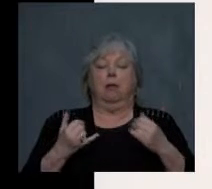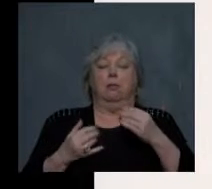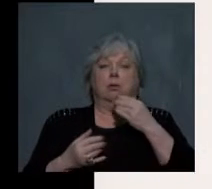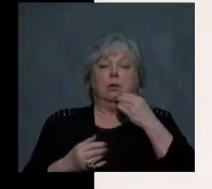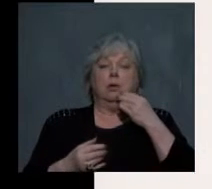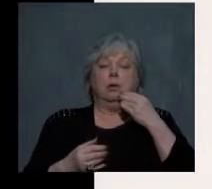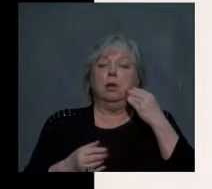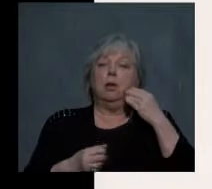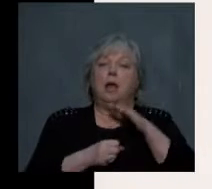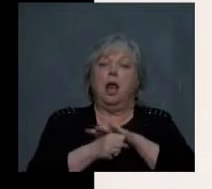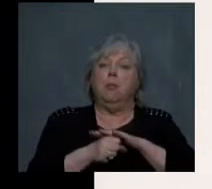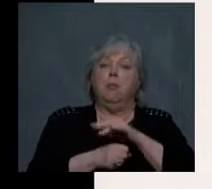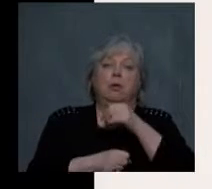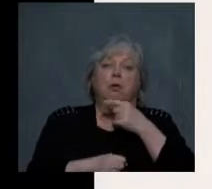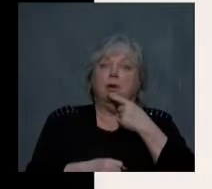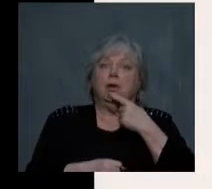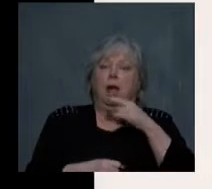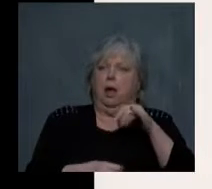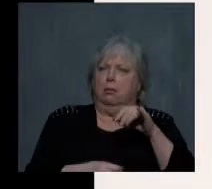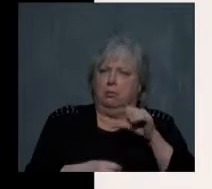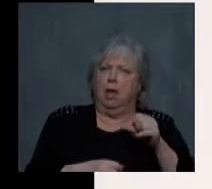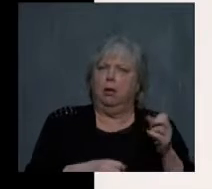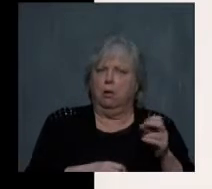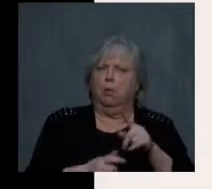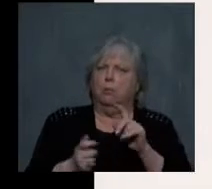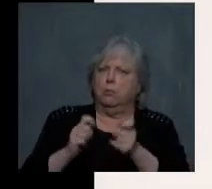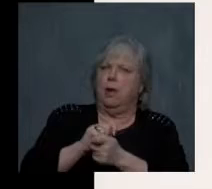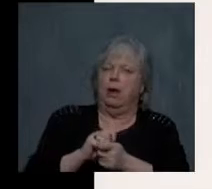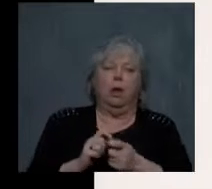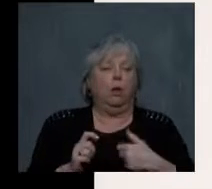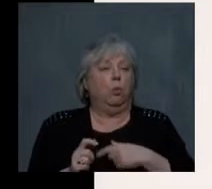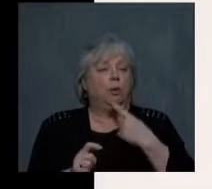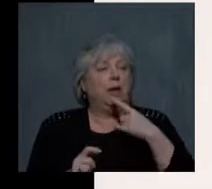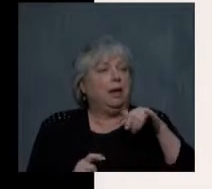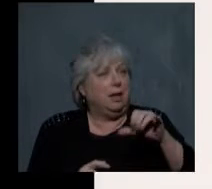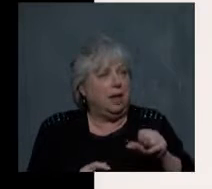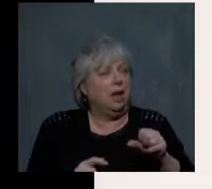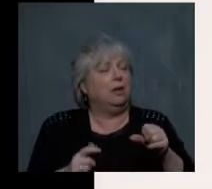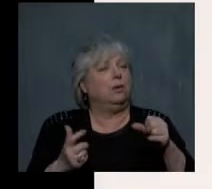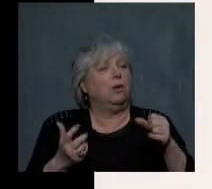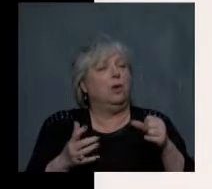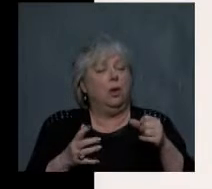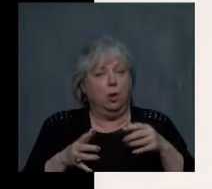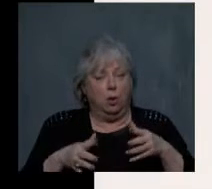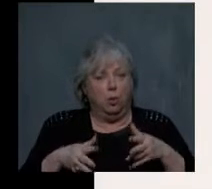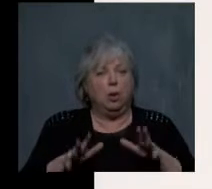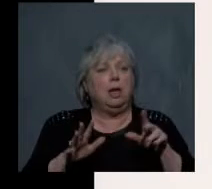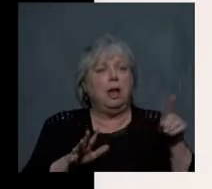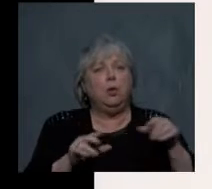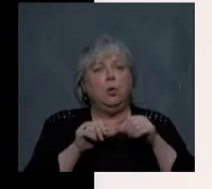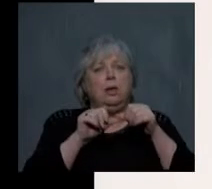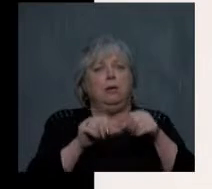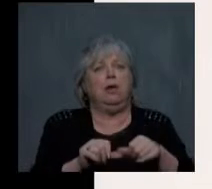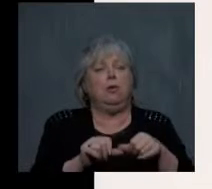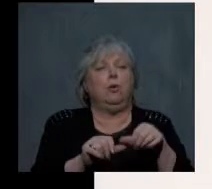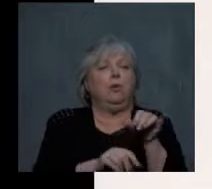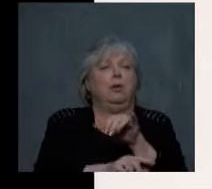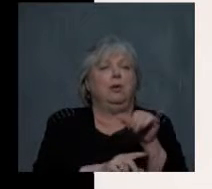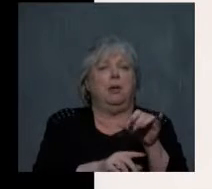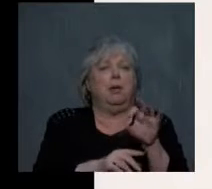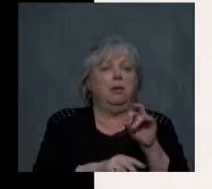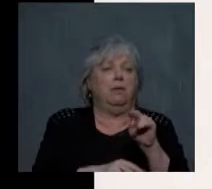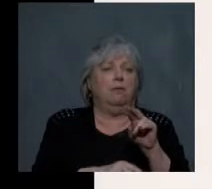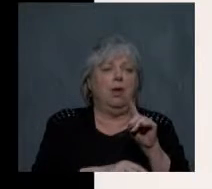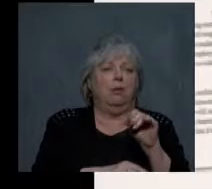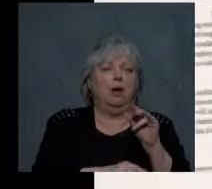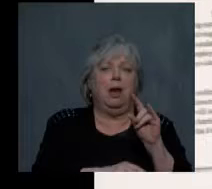to go back. We're saying, yes, we'll let you continue like the foundation. So what is the